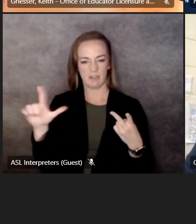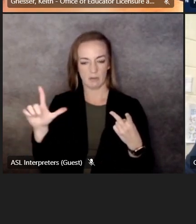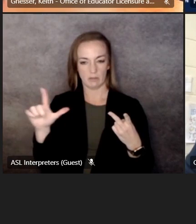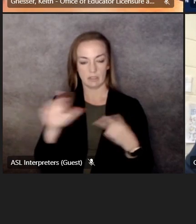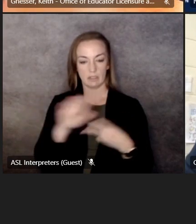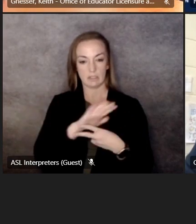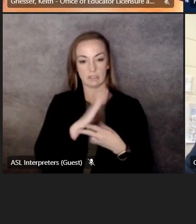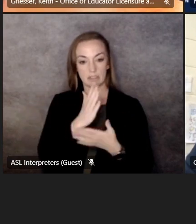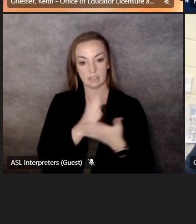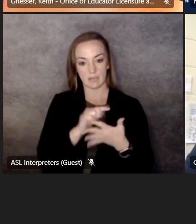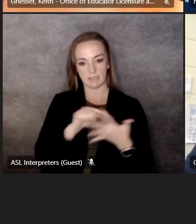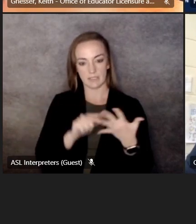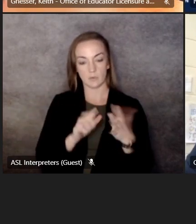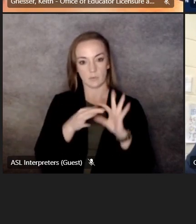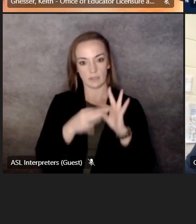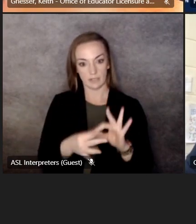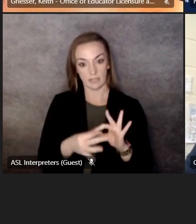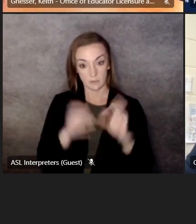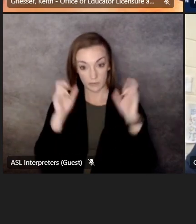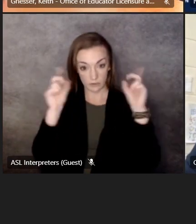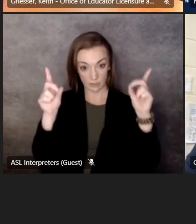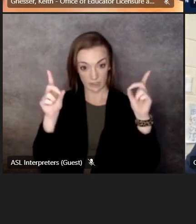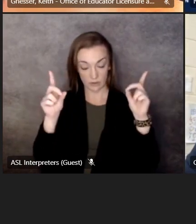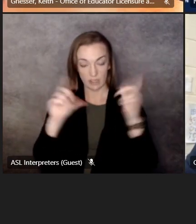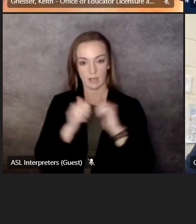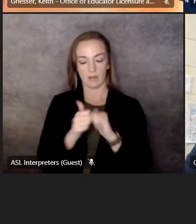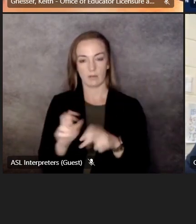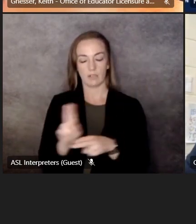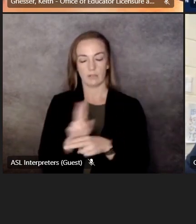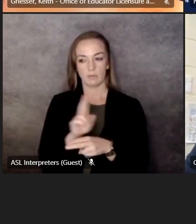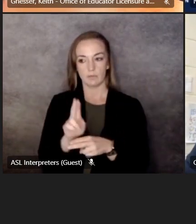to education and the use of